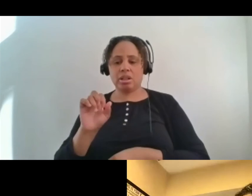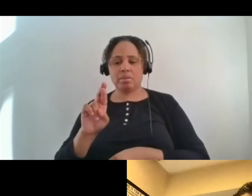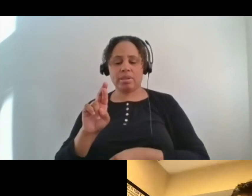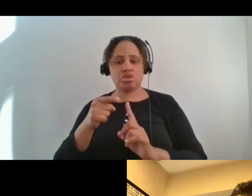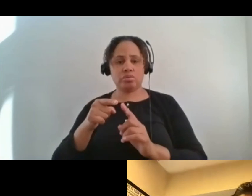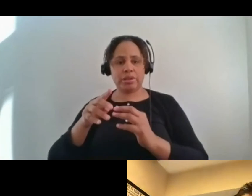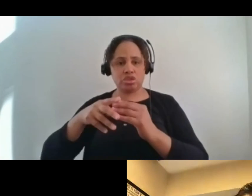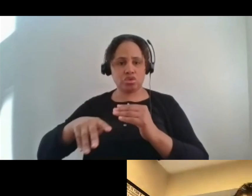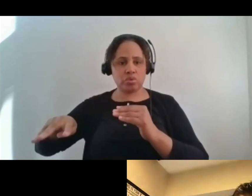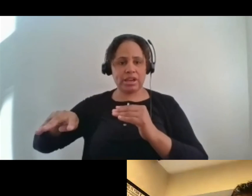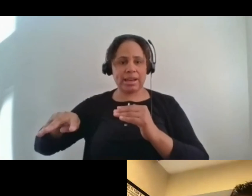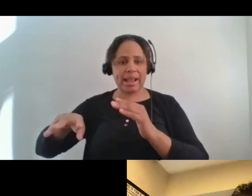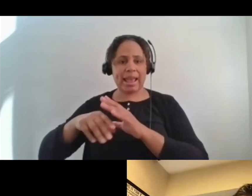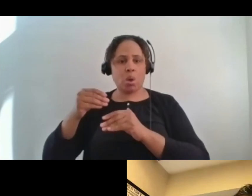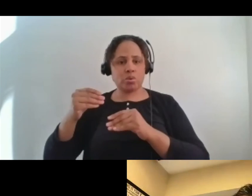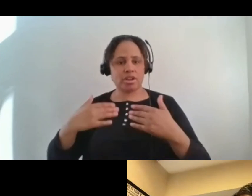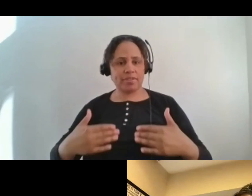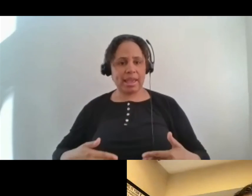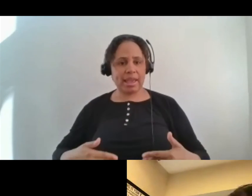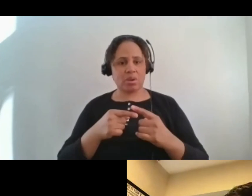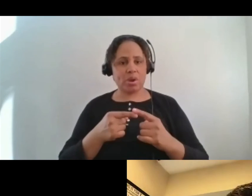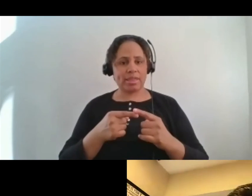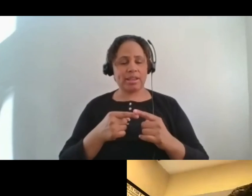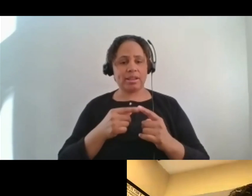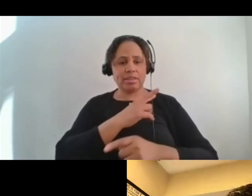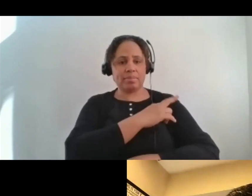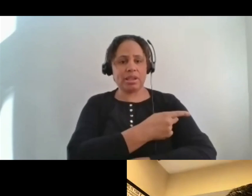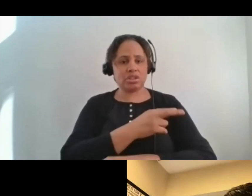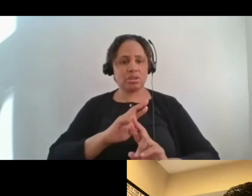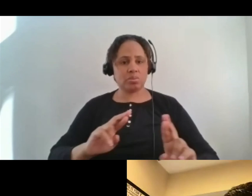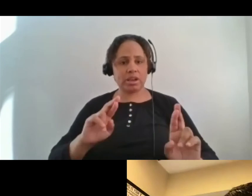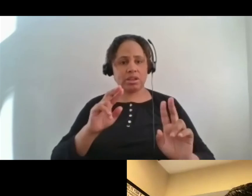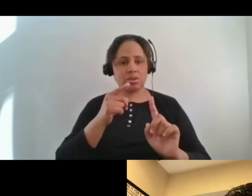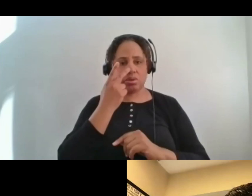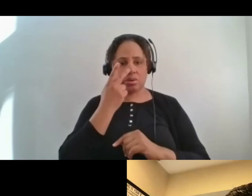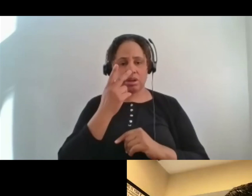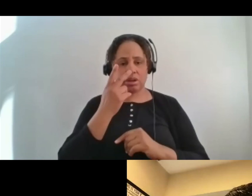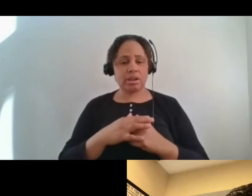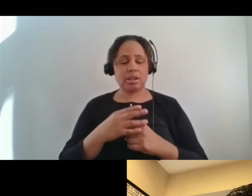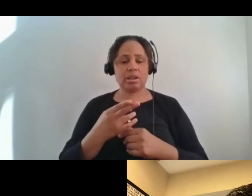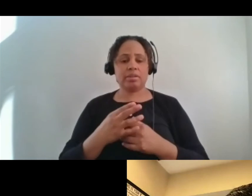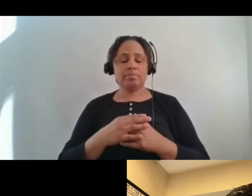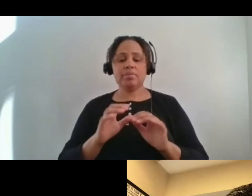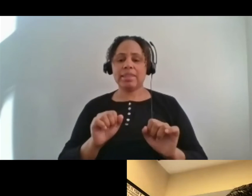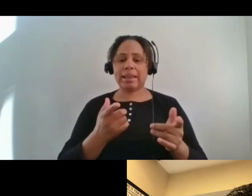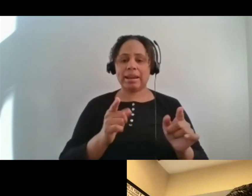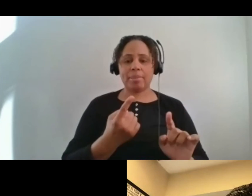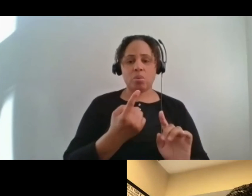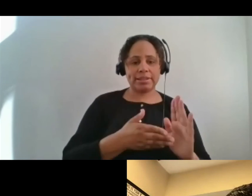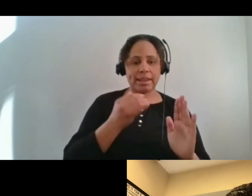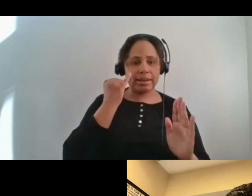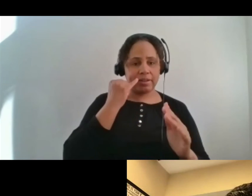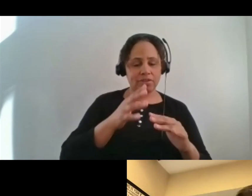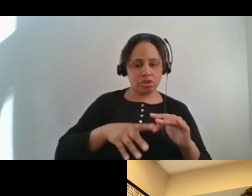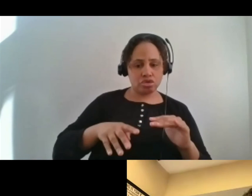out into the outside world when the patient's ready to urinate. So hydronephrosis can happen on one side if the drainage to one kidney